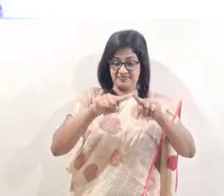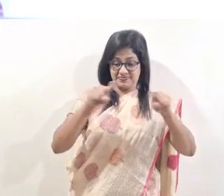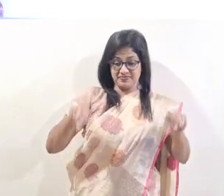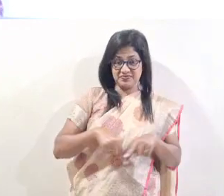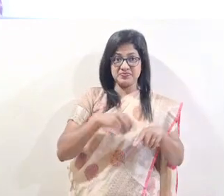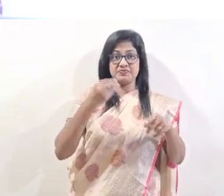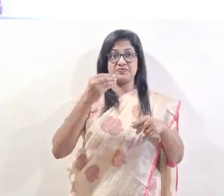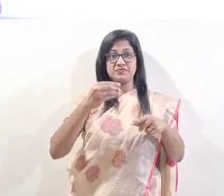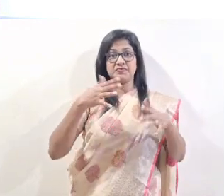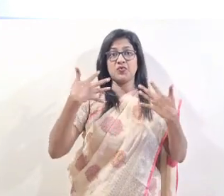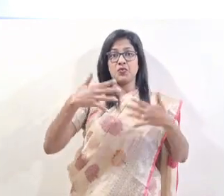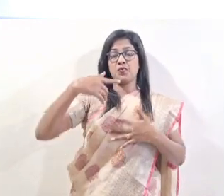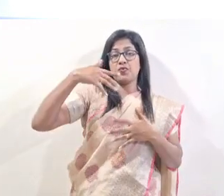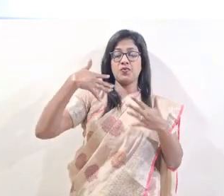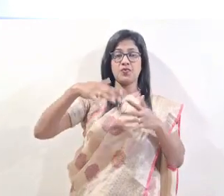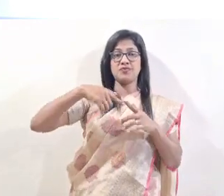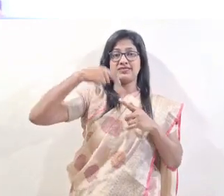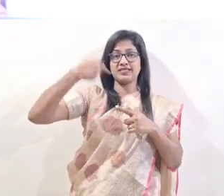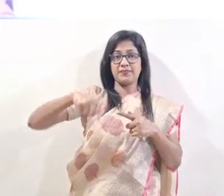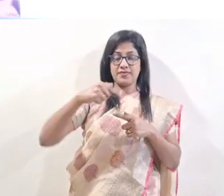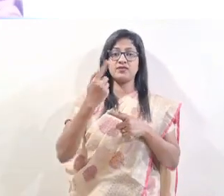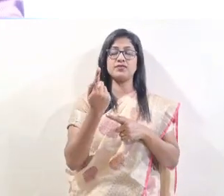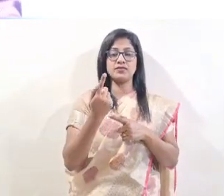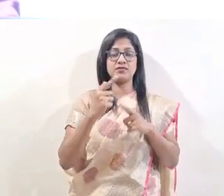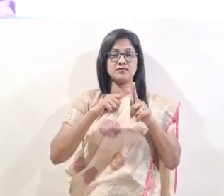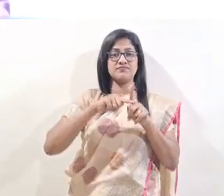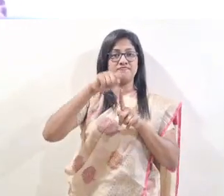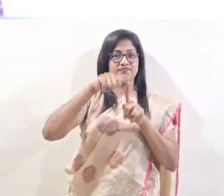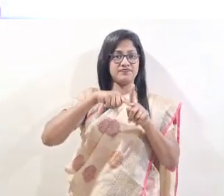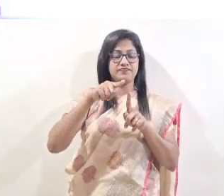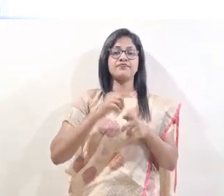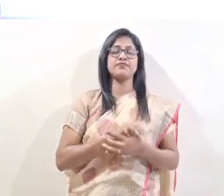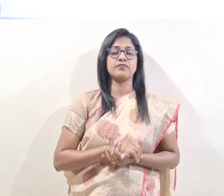temperature is